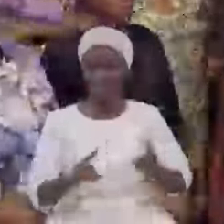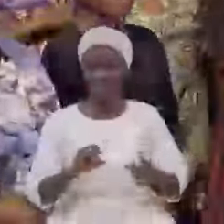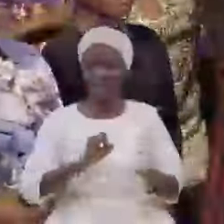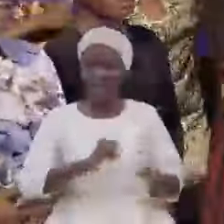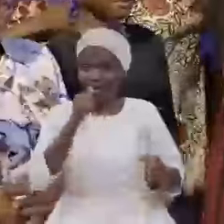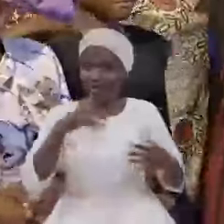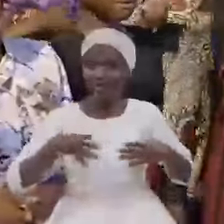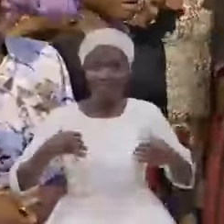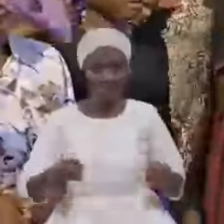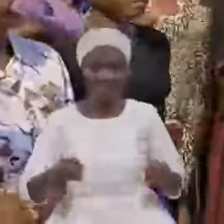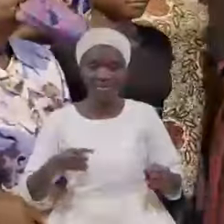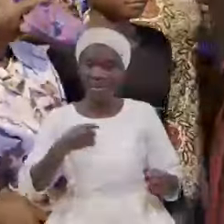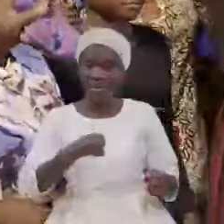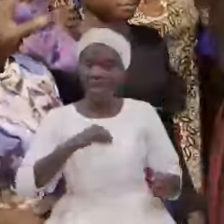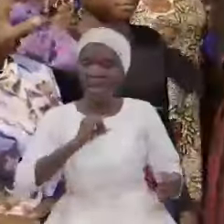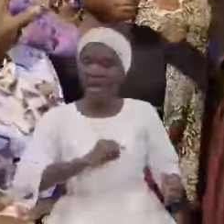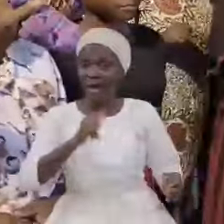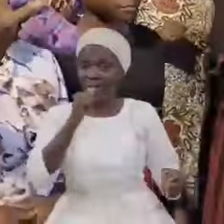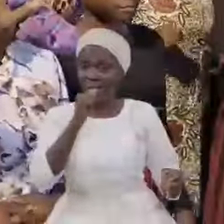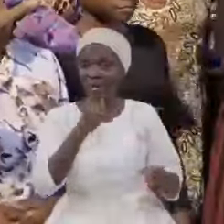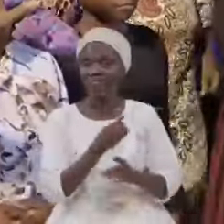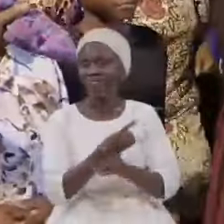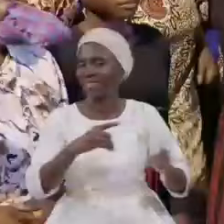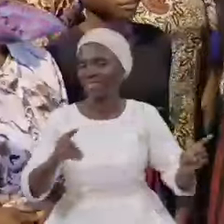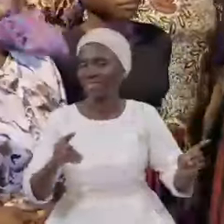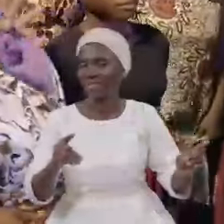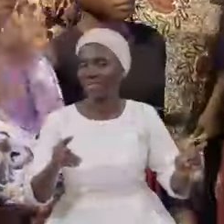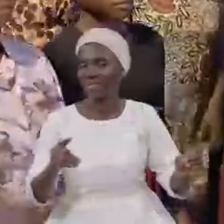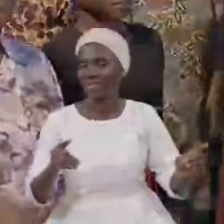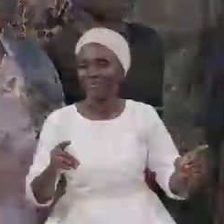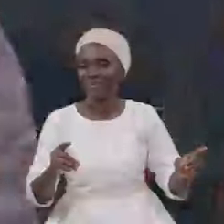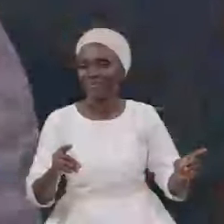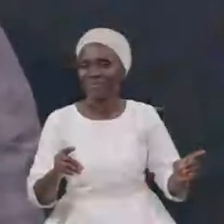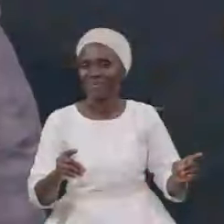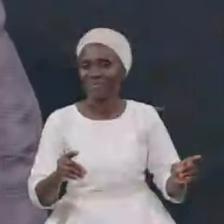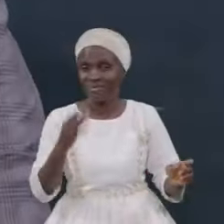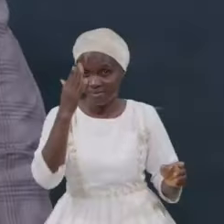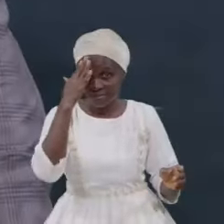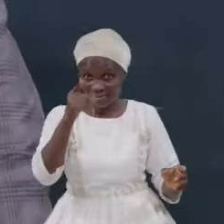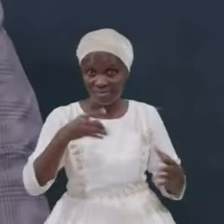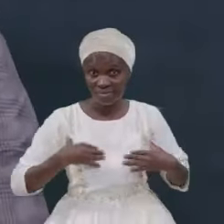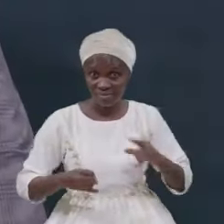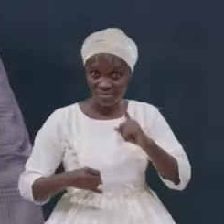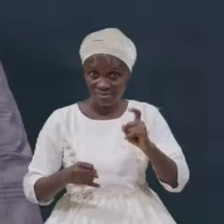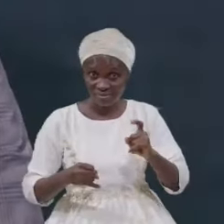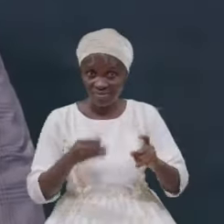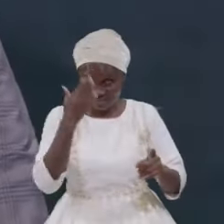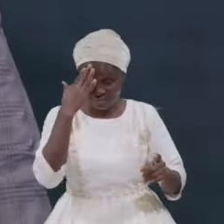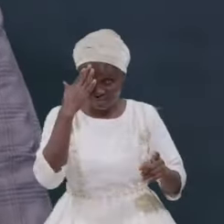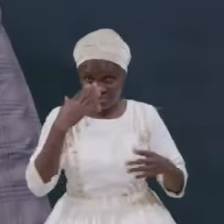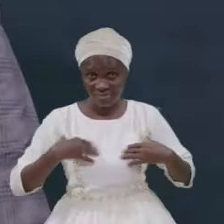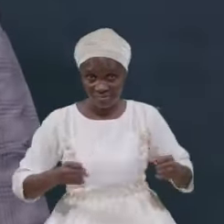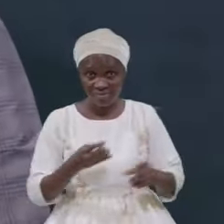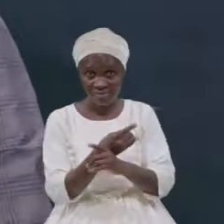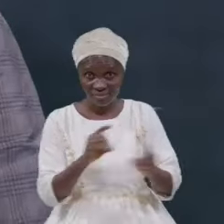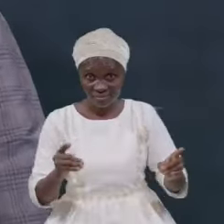delivered. If you know you are healed, you are recovered, and you are delivered, why don't you stand up there? Why don't you see that